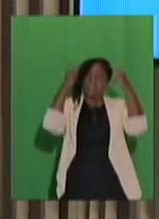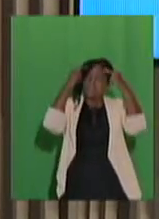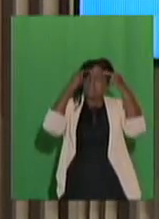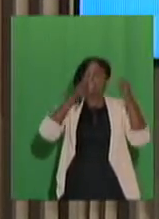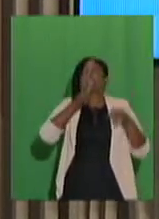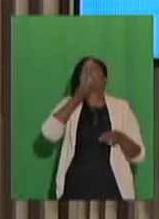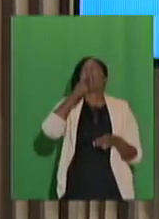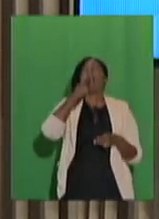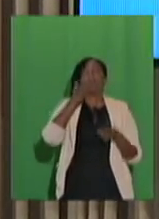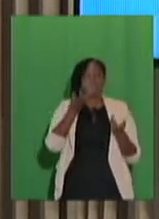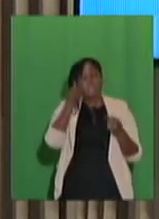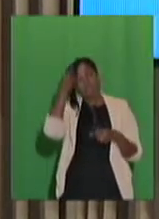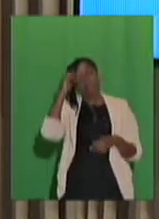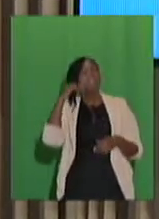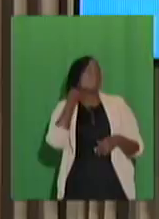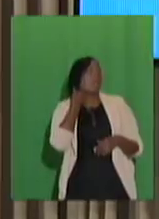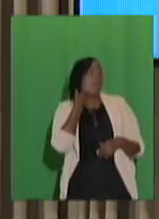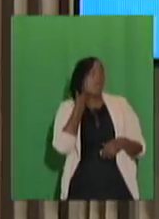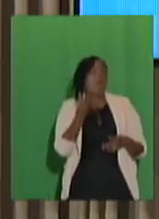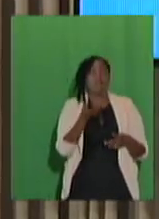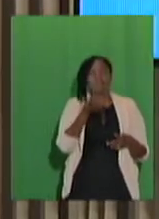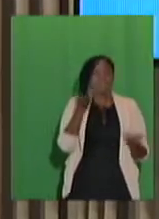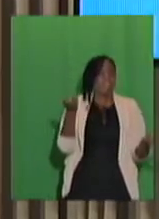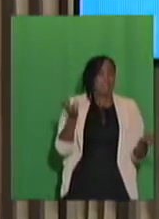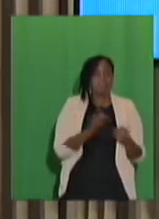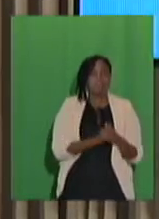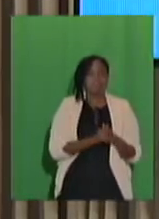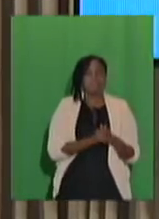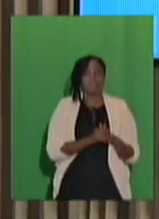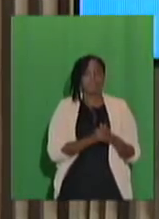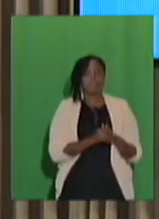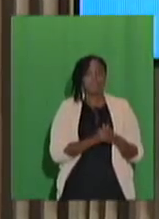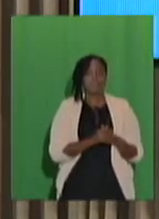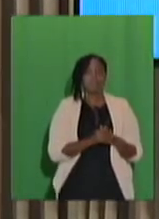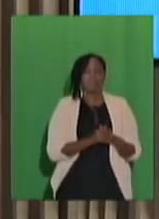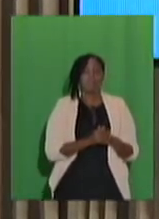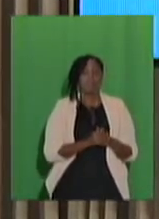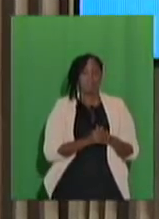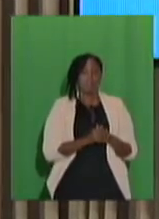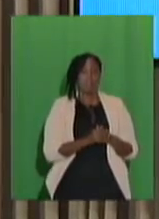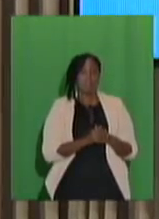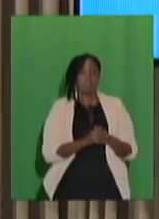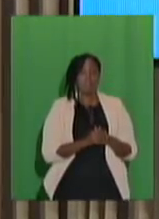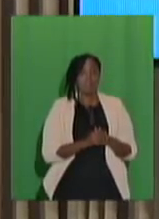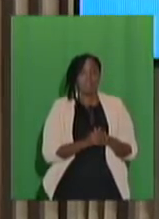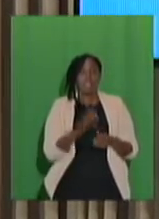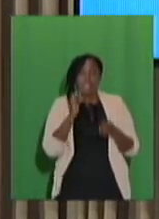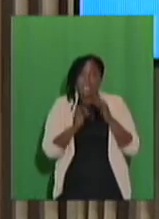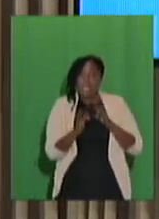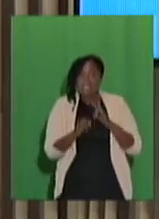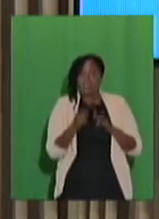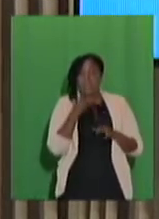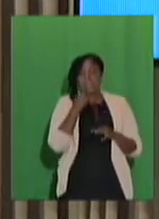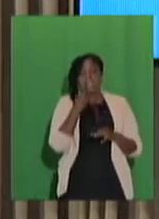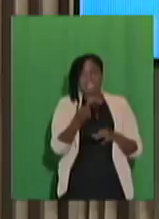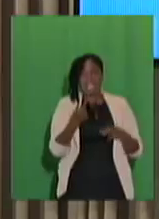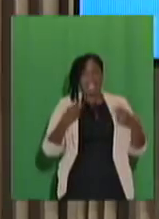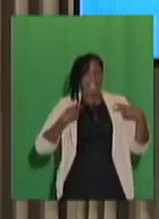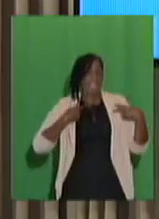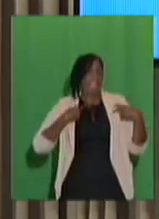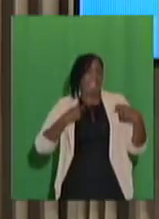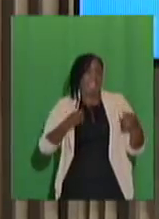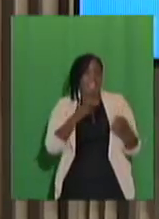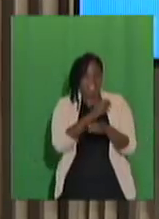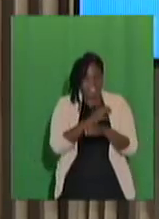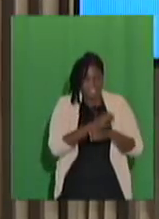to moderate pain, fever, and so on. If we tell healthcare workers and doctors, I now have to